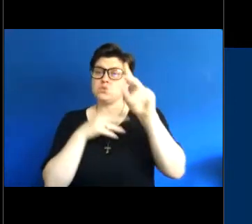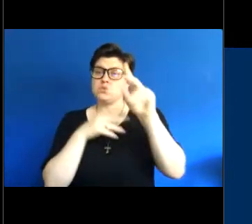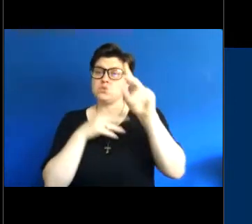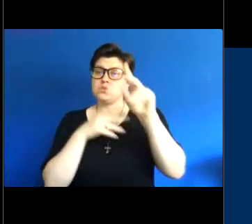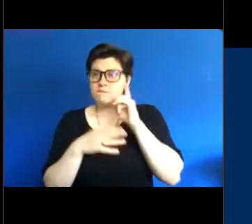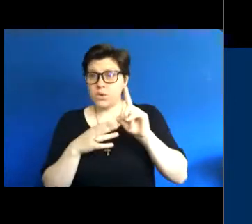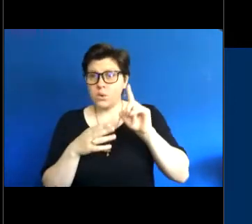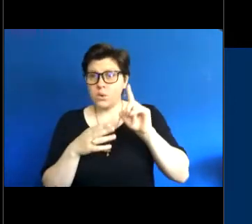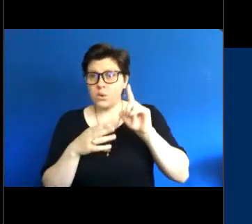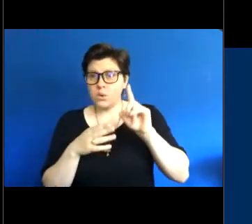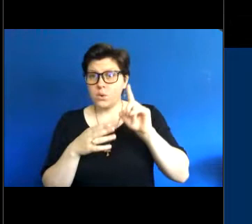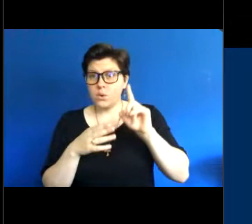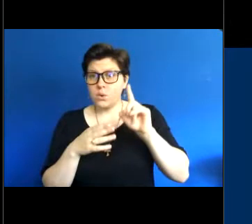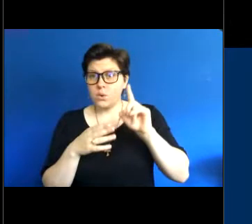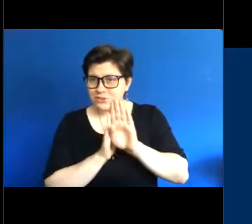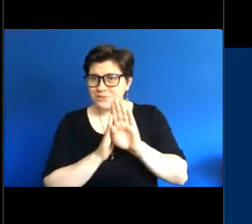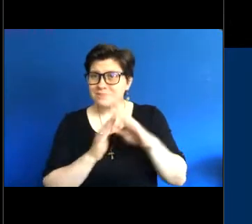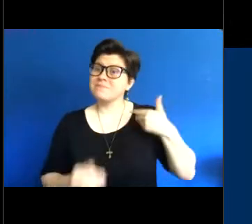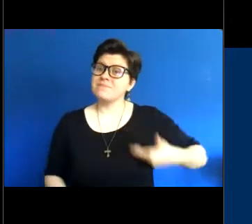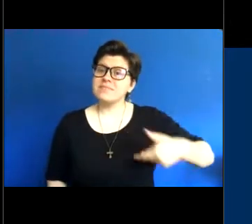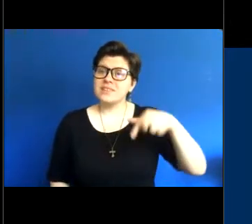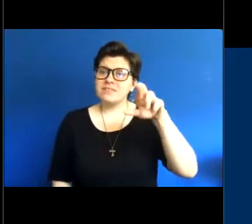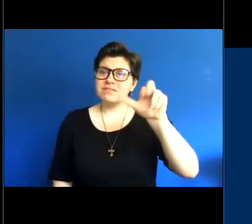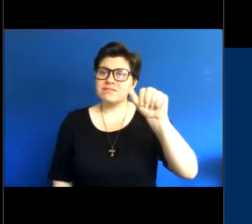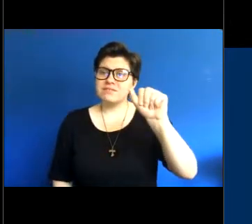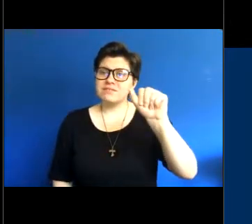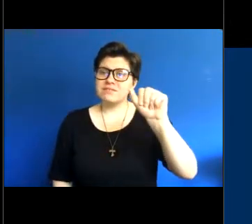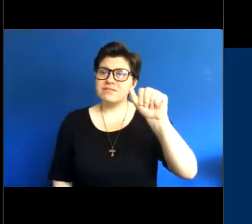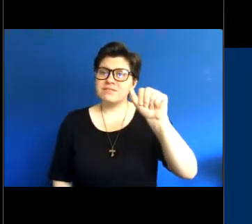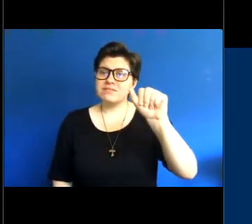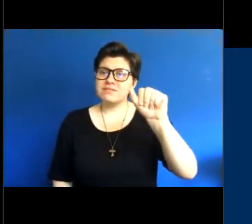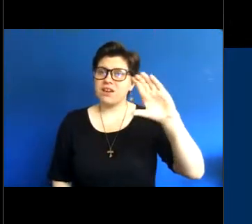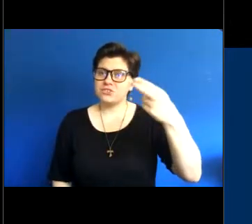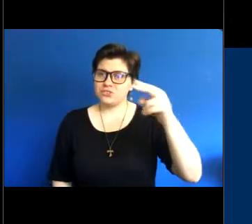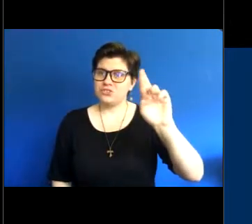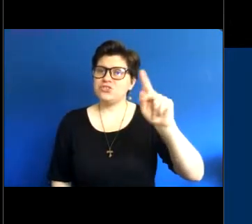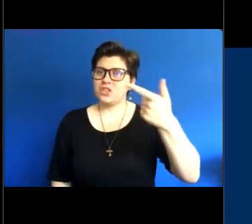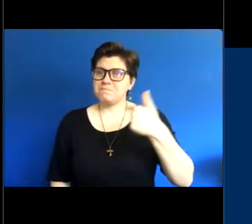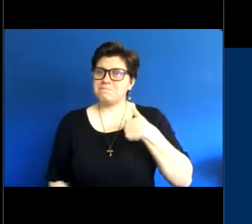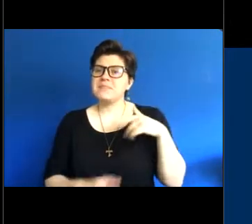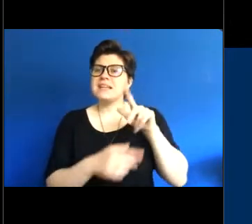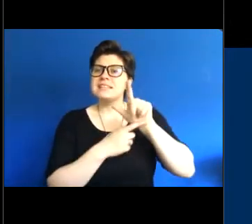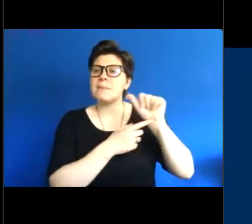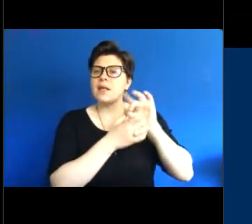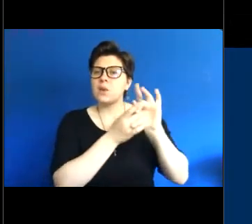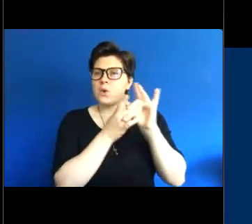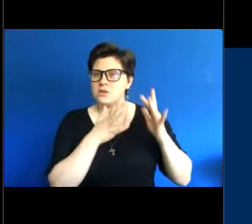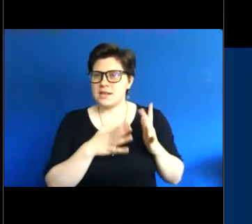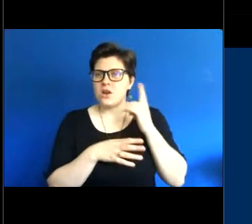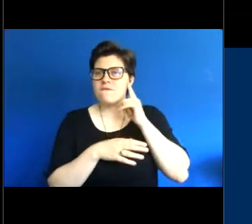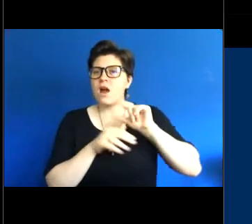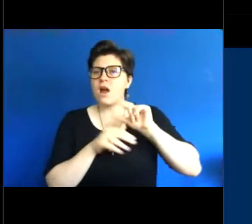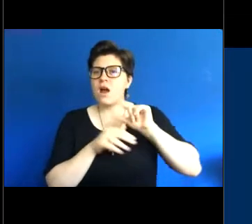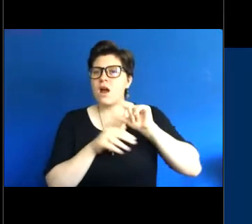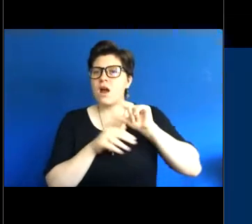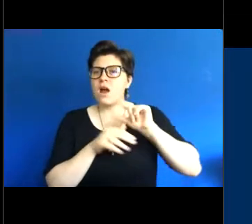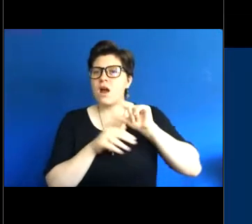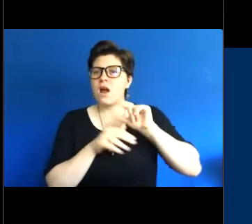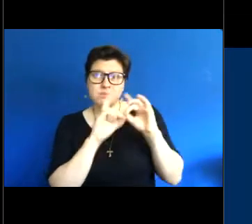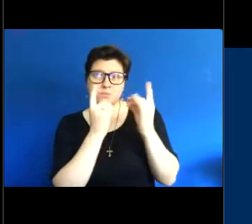Formation. My name is Rachel Chung, Disabilities Coordinator with the Archdiocese of Washington Department